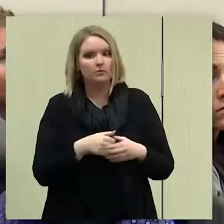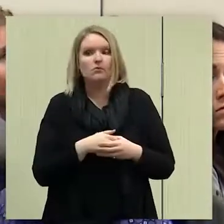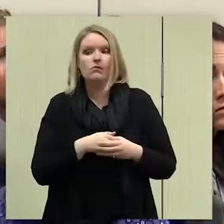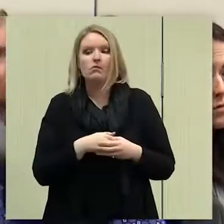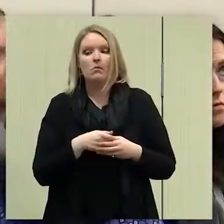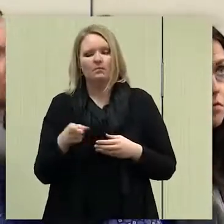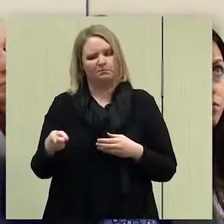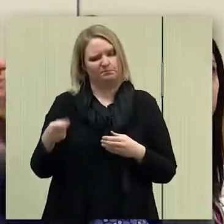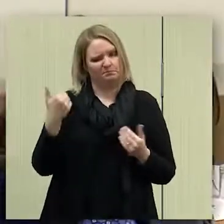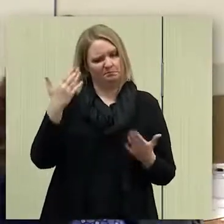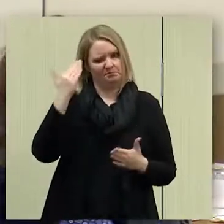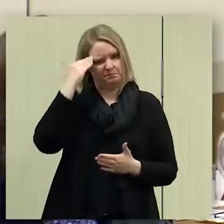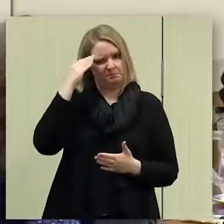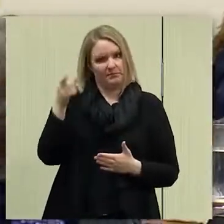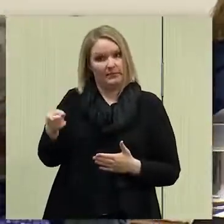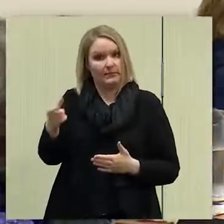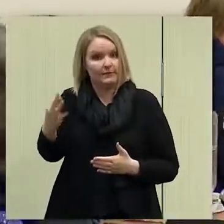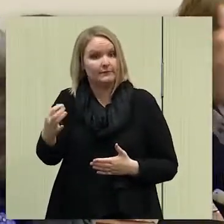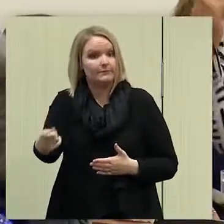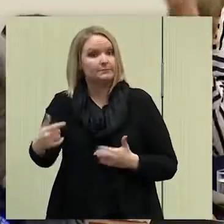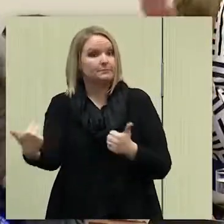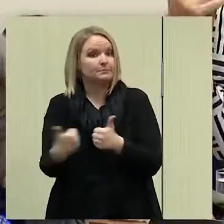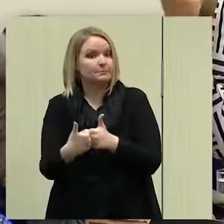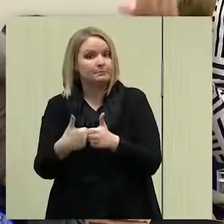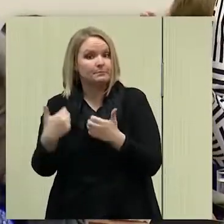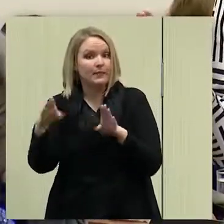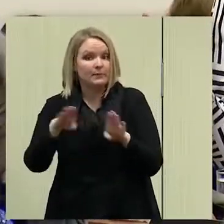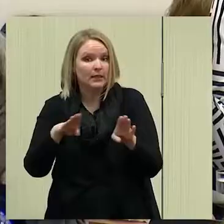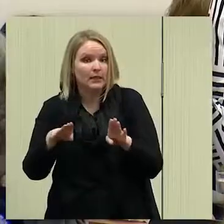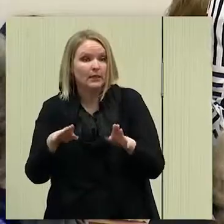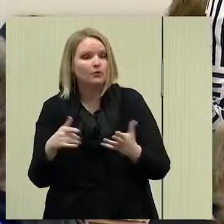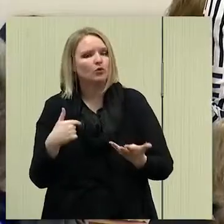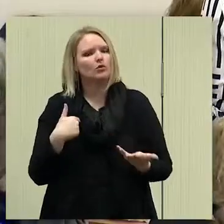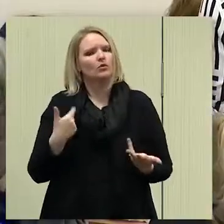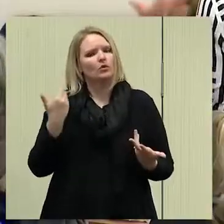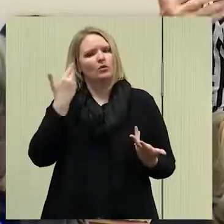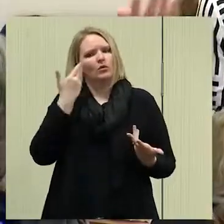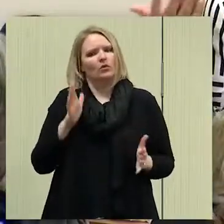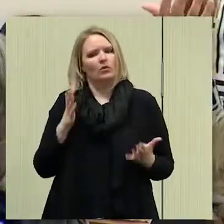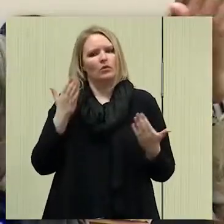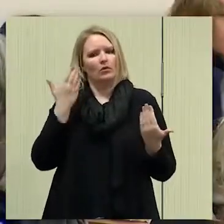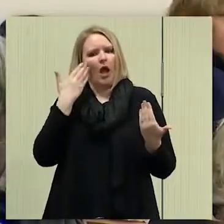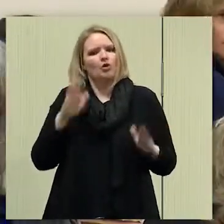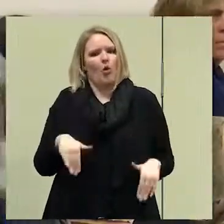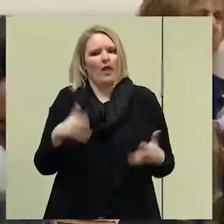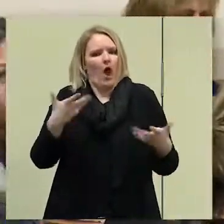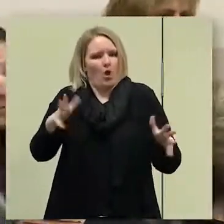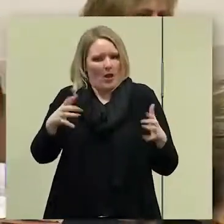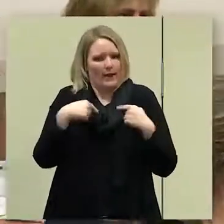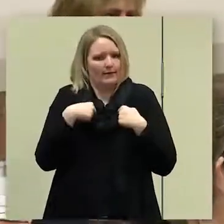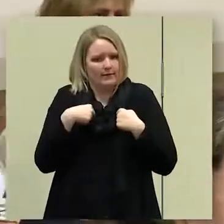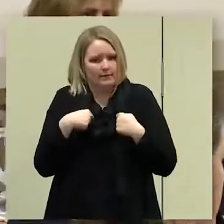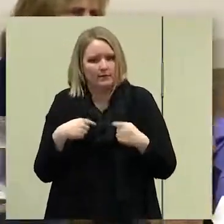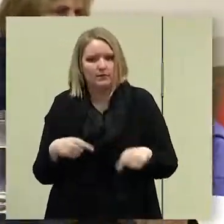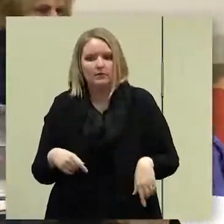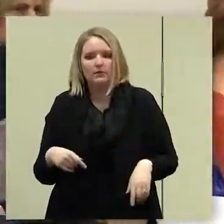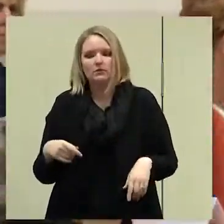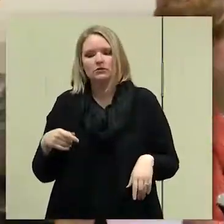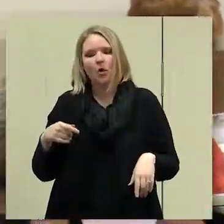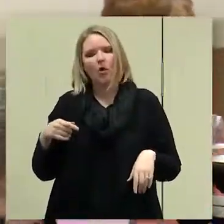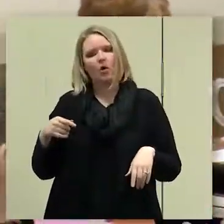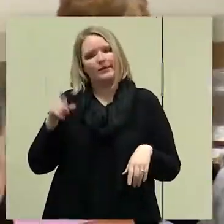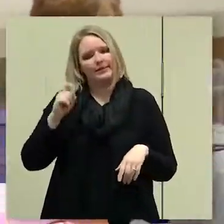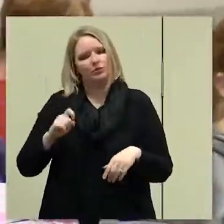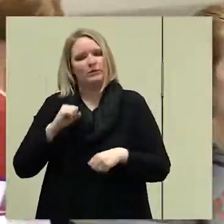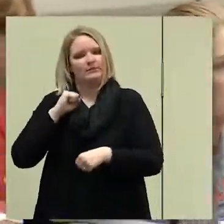has been a child who's had some rough periods, you already may know that, right? Fortunately or unfortunately. So making sure you